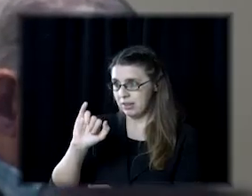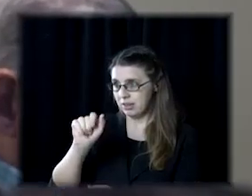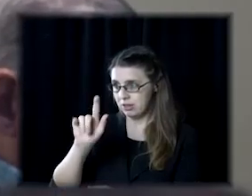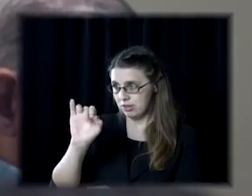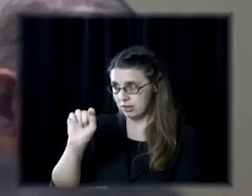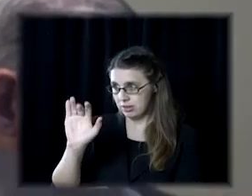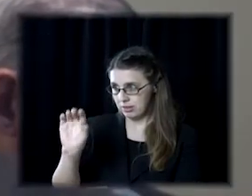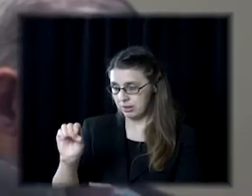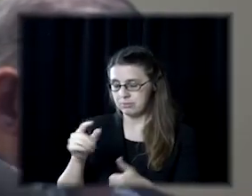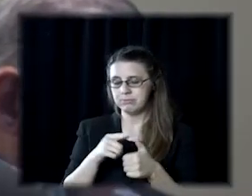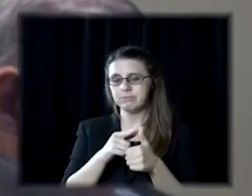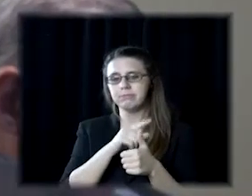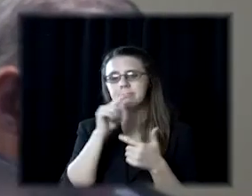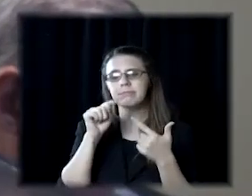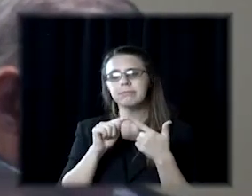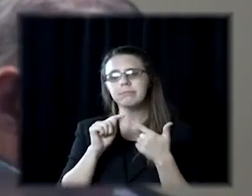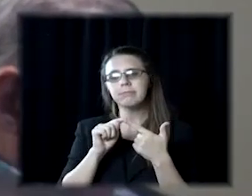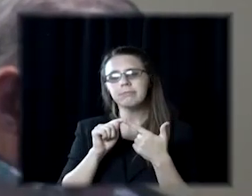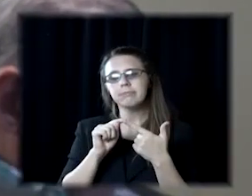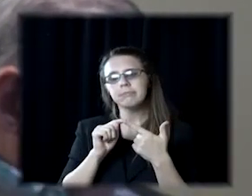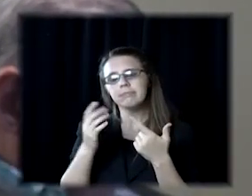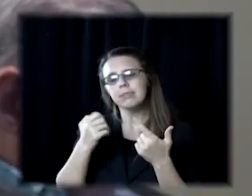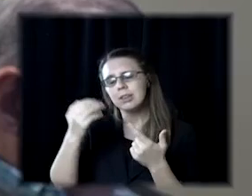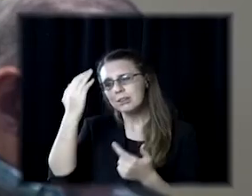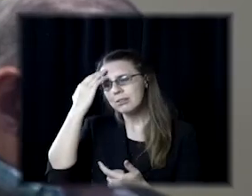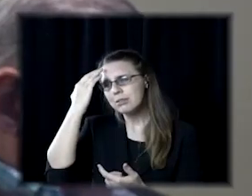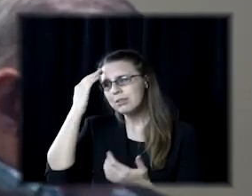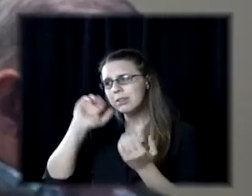know how can a country